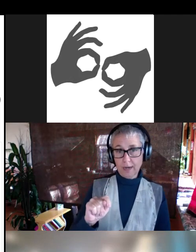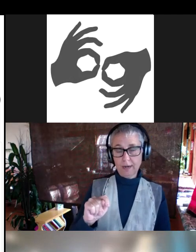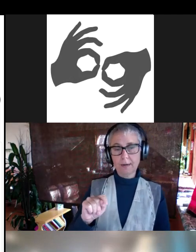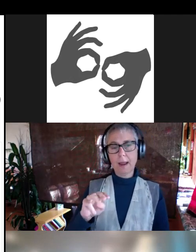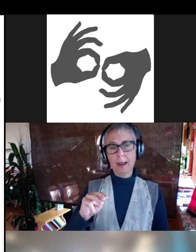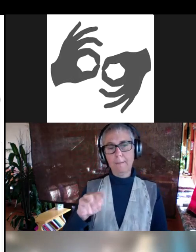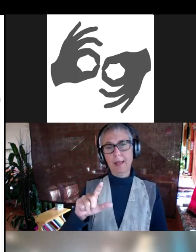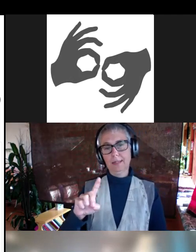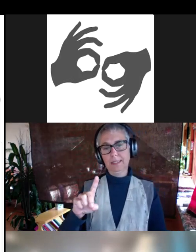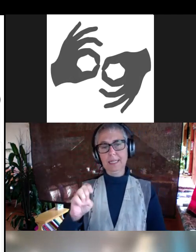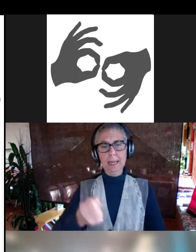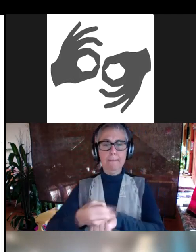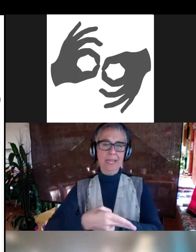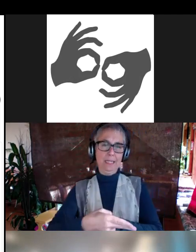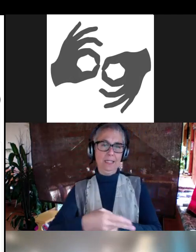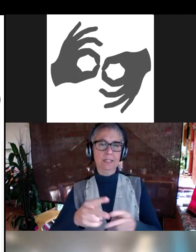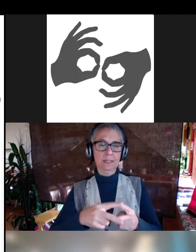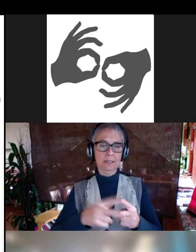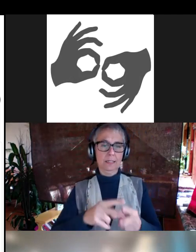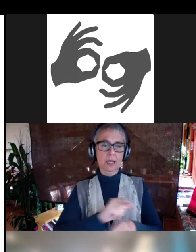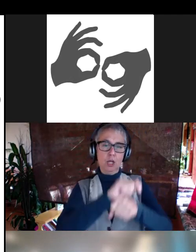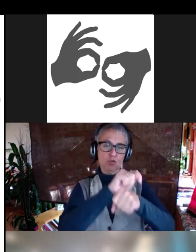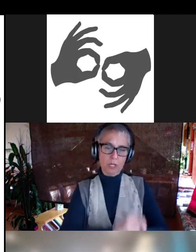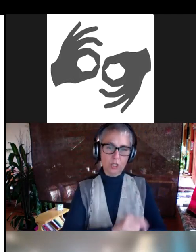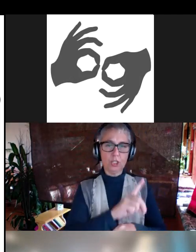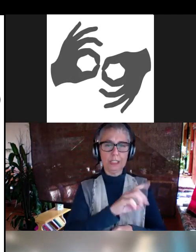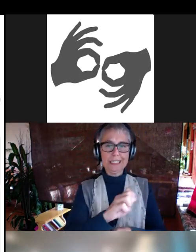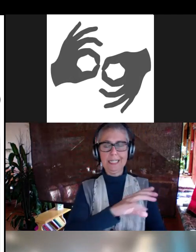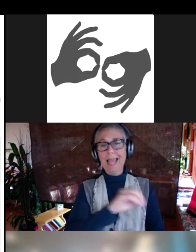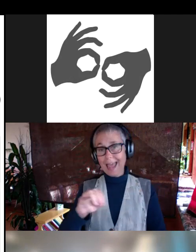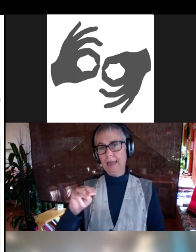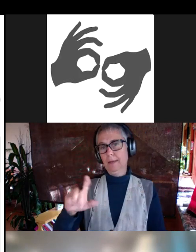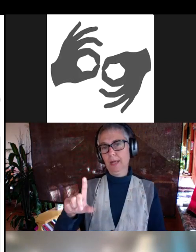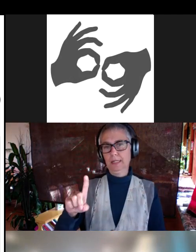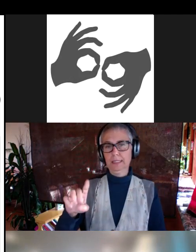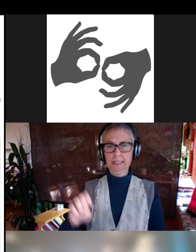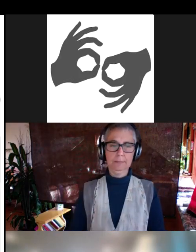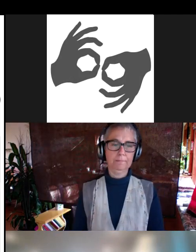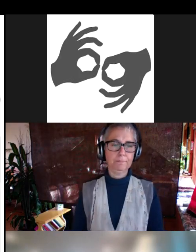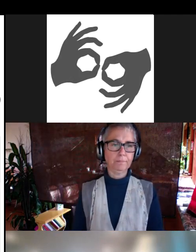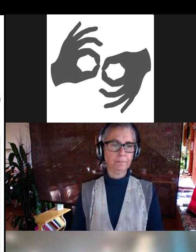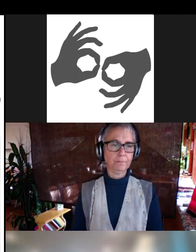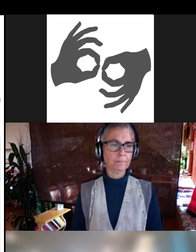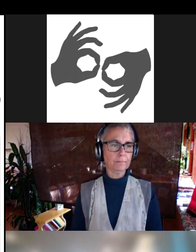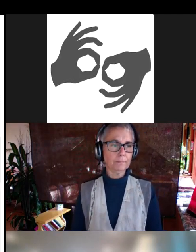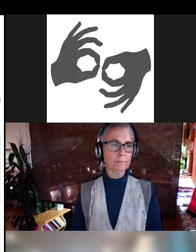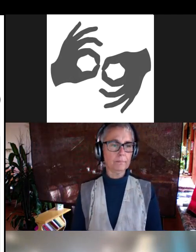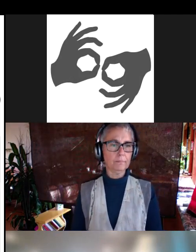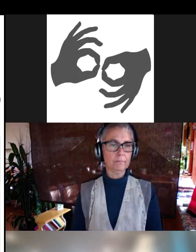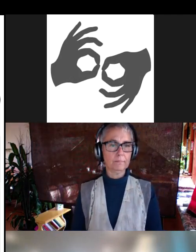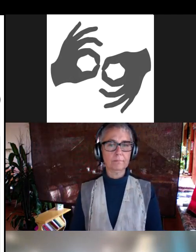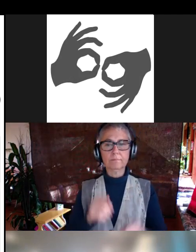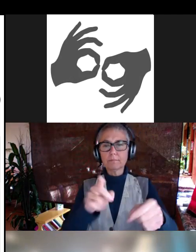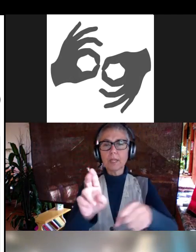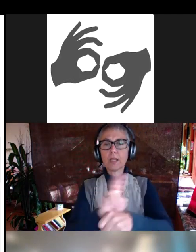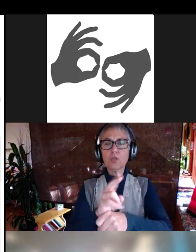traditional DE. And of course, we can look at triad as well. So this one would be using predicted change